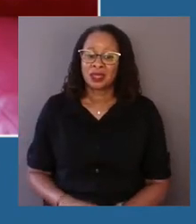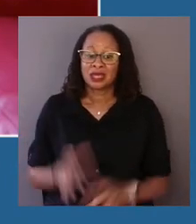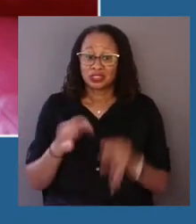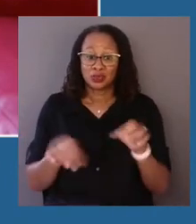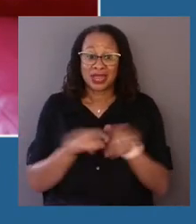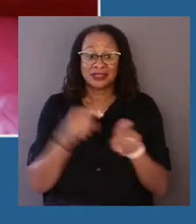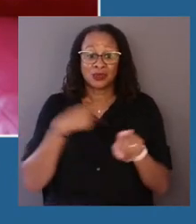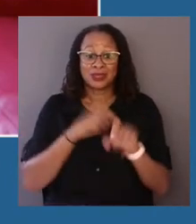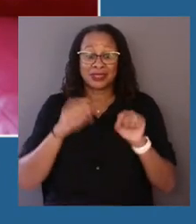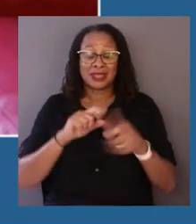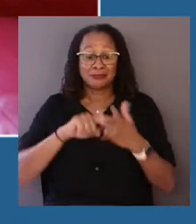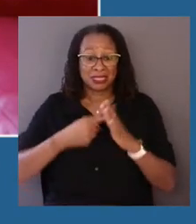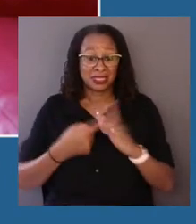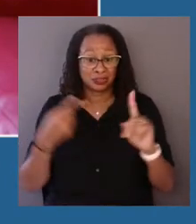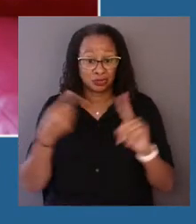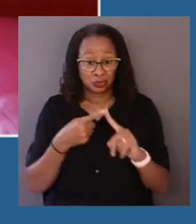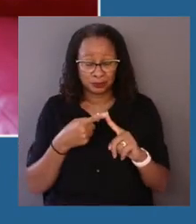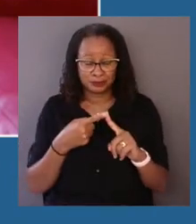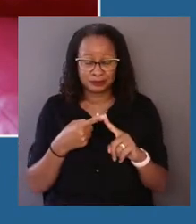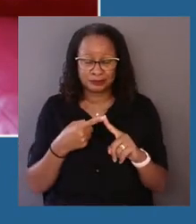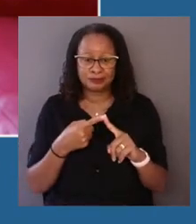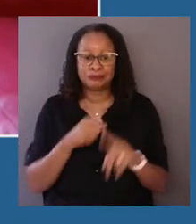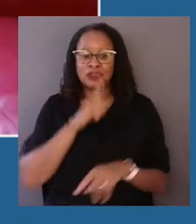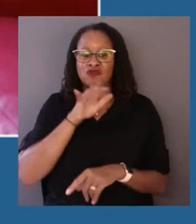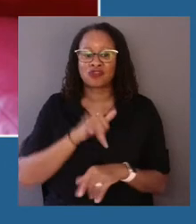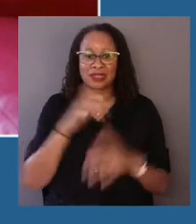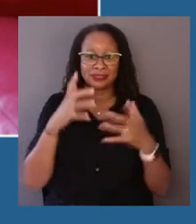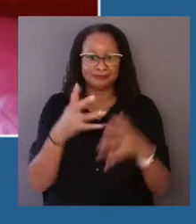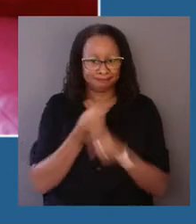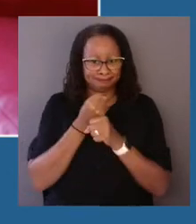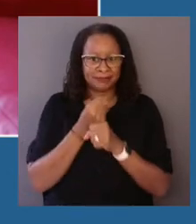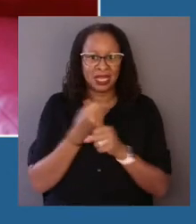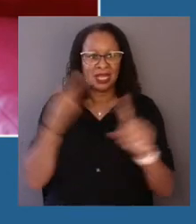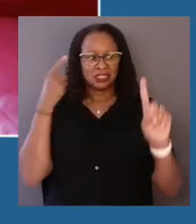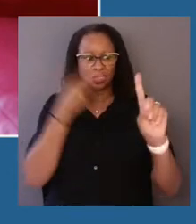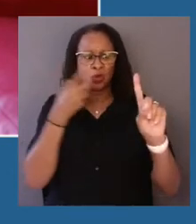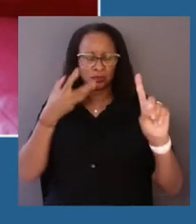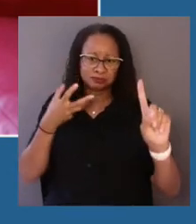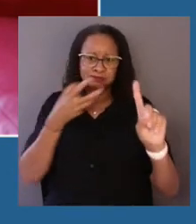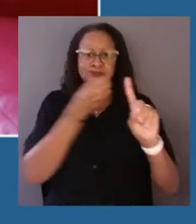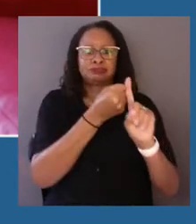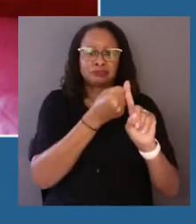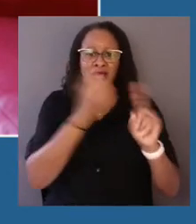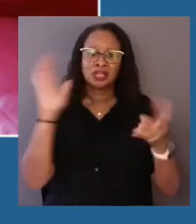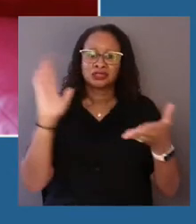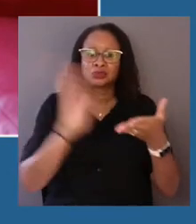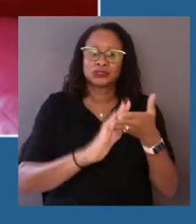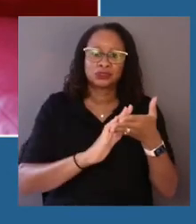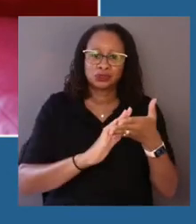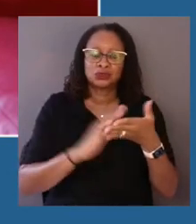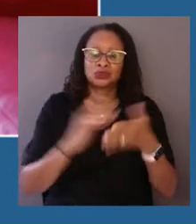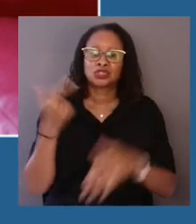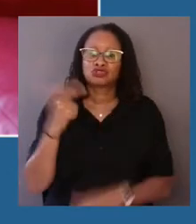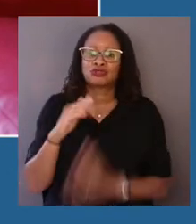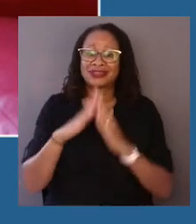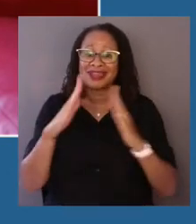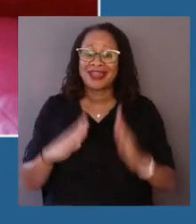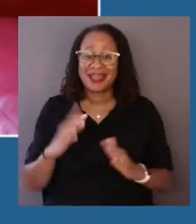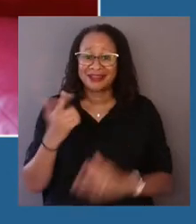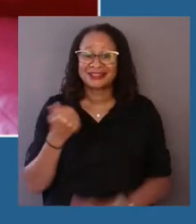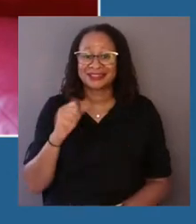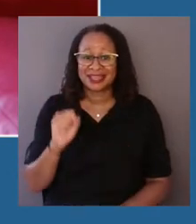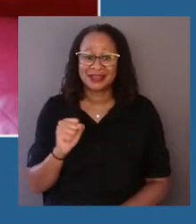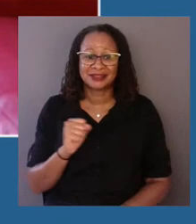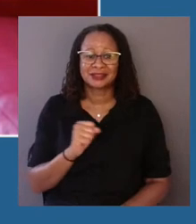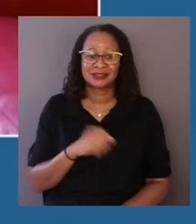begin to really achieve our objectives of reducing greenhouse gases, which means closing